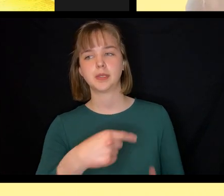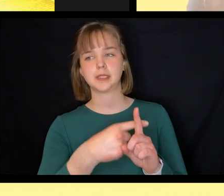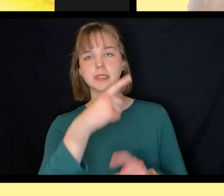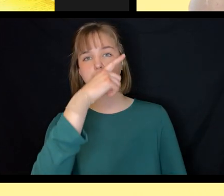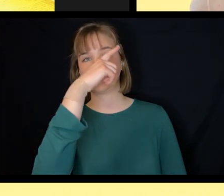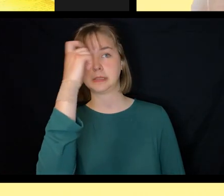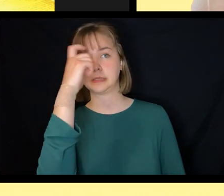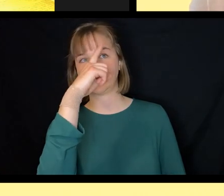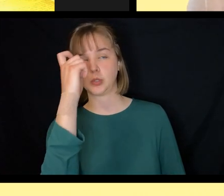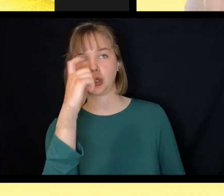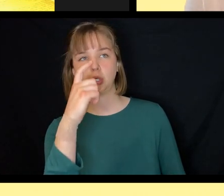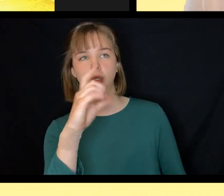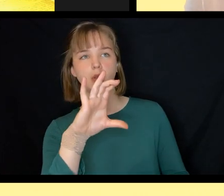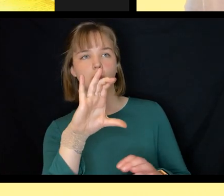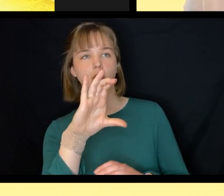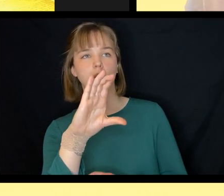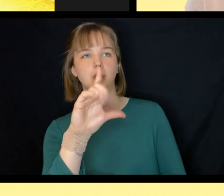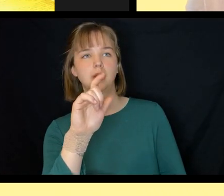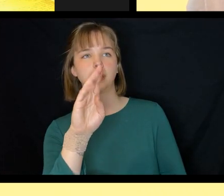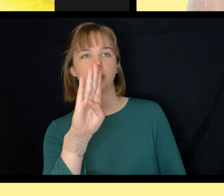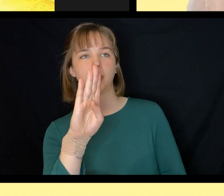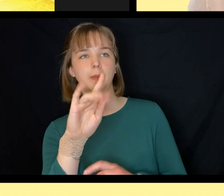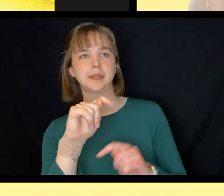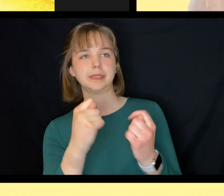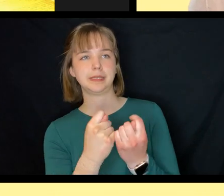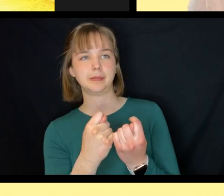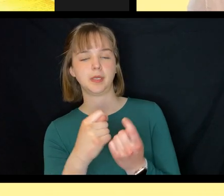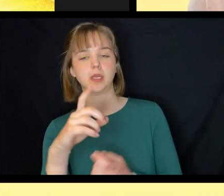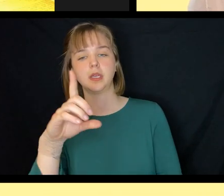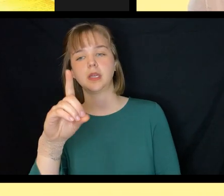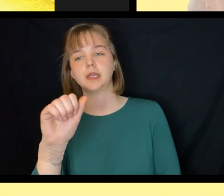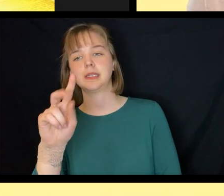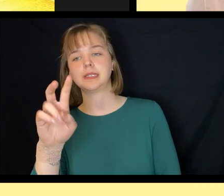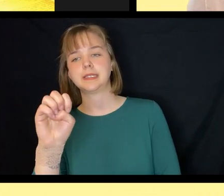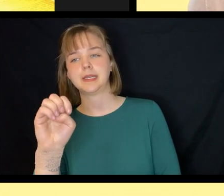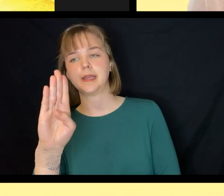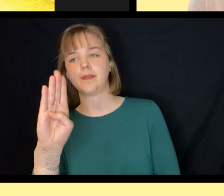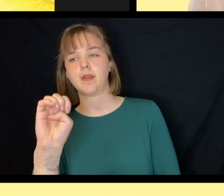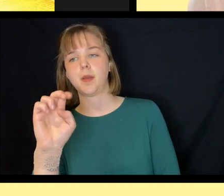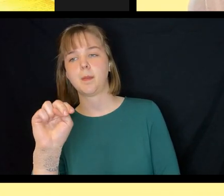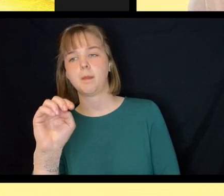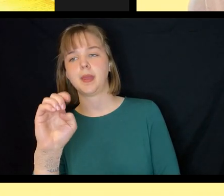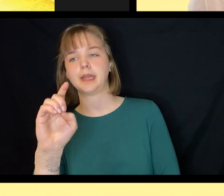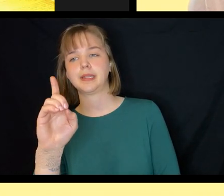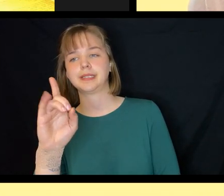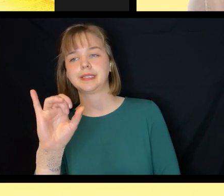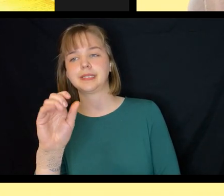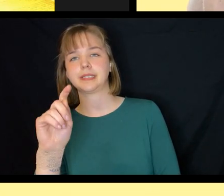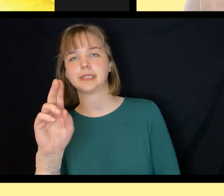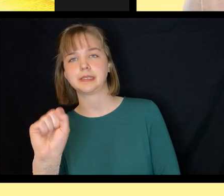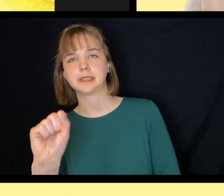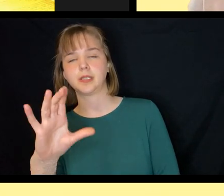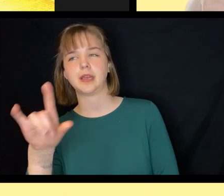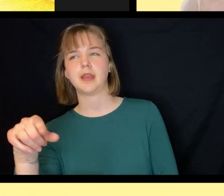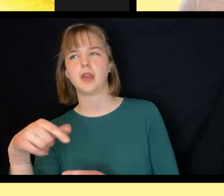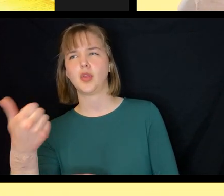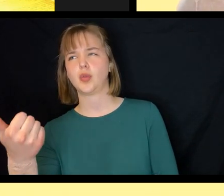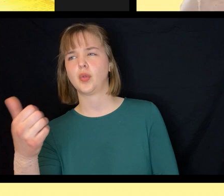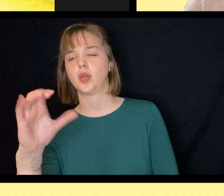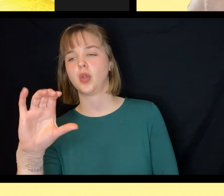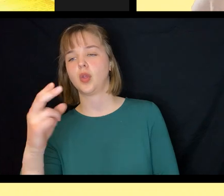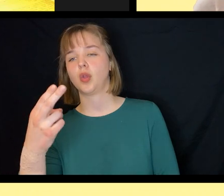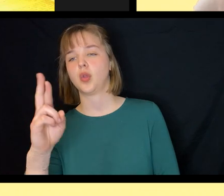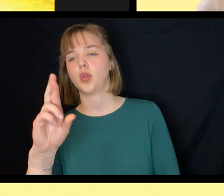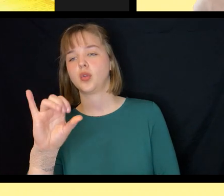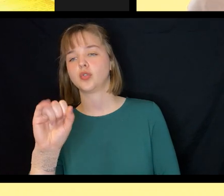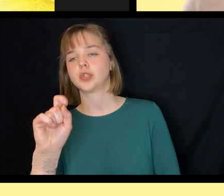summer club team with like Christian March and Dave Benedictus and all those guys. So Yeah. shout outs.